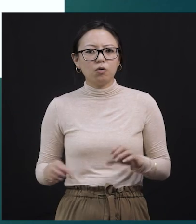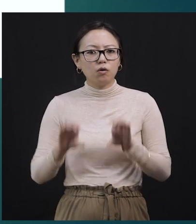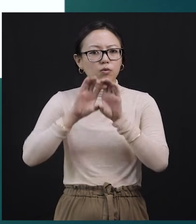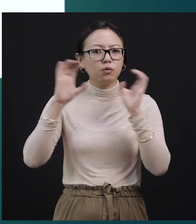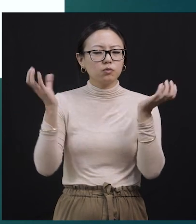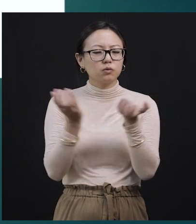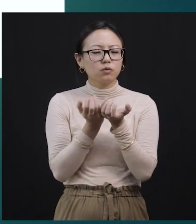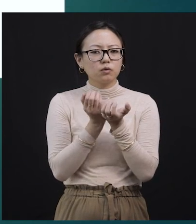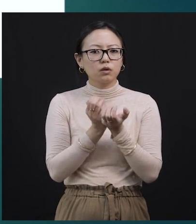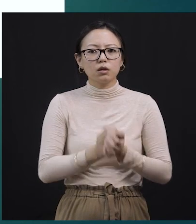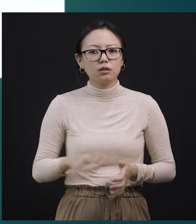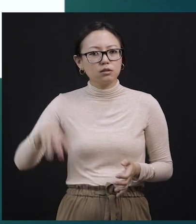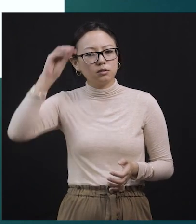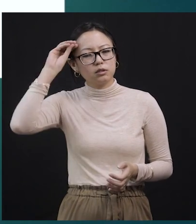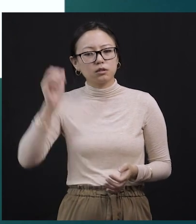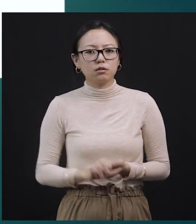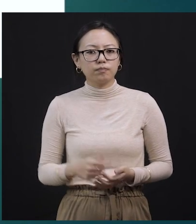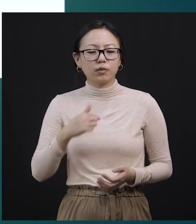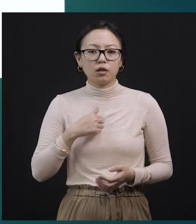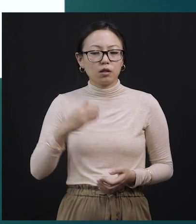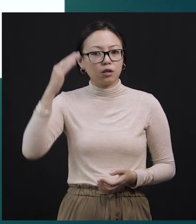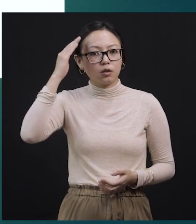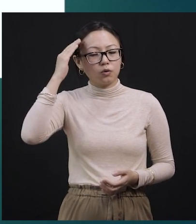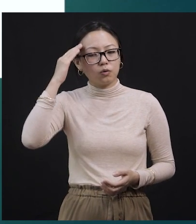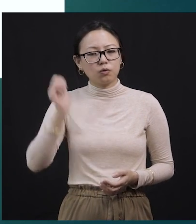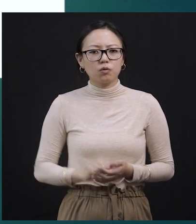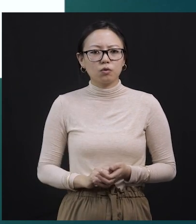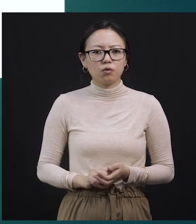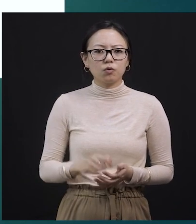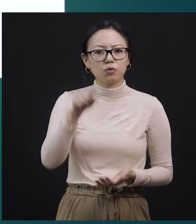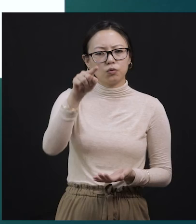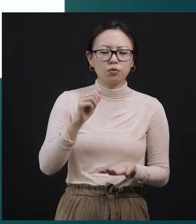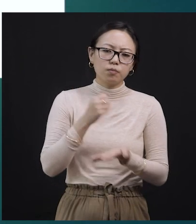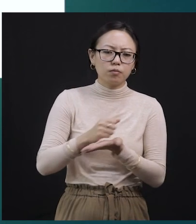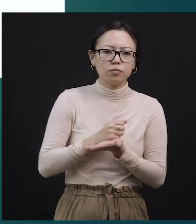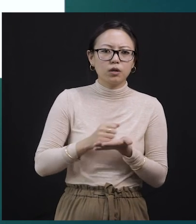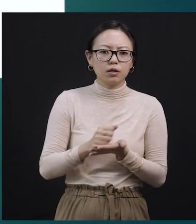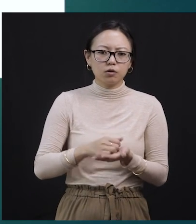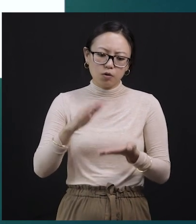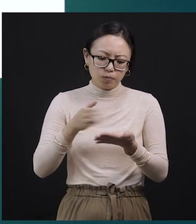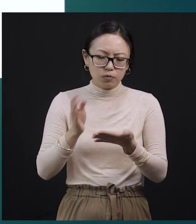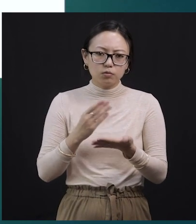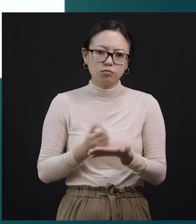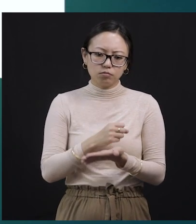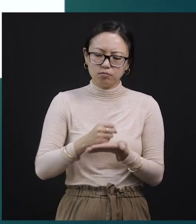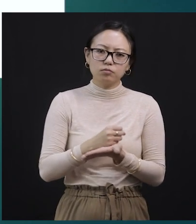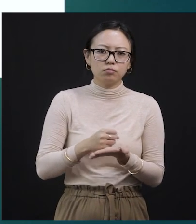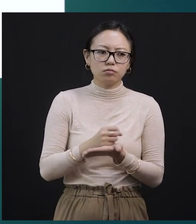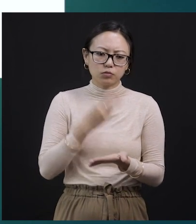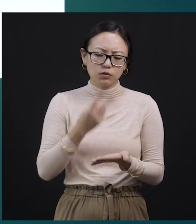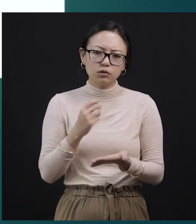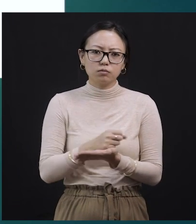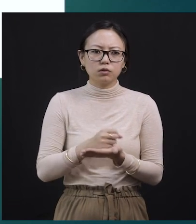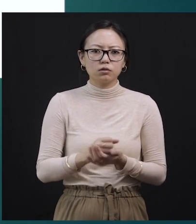we are taking, I'm sure that you are practicing at home. So keep in touch with your books, right? And then you need to